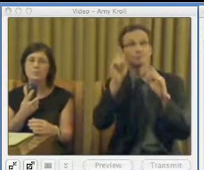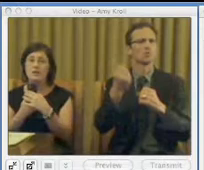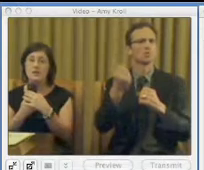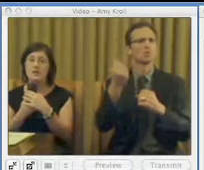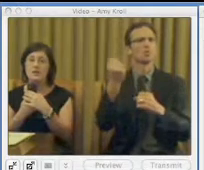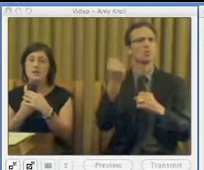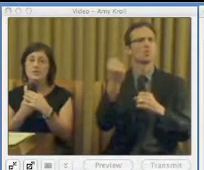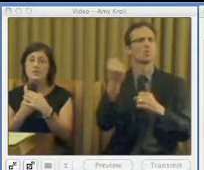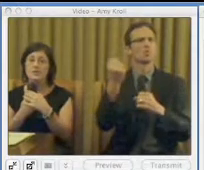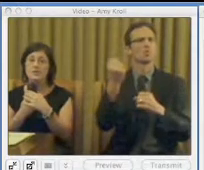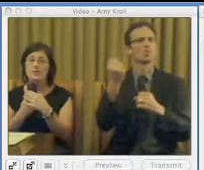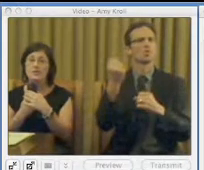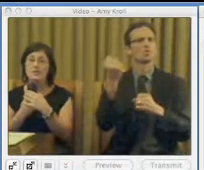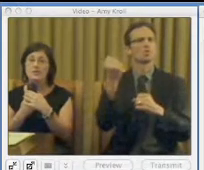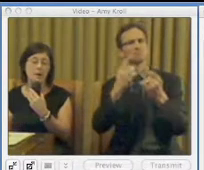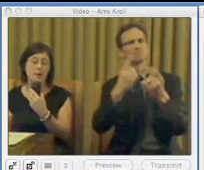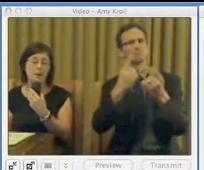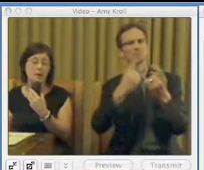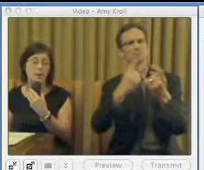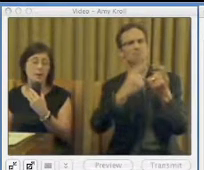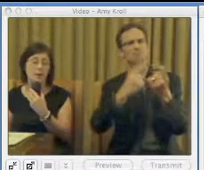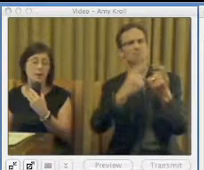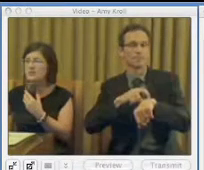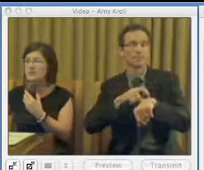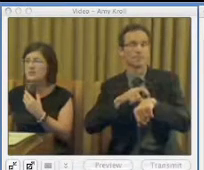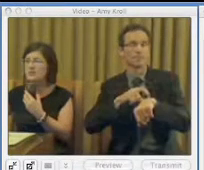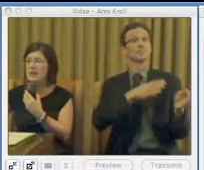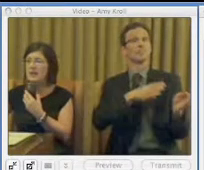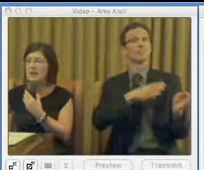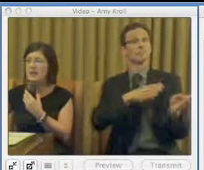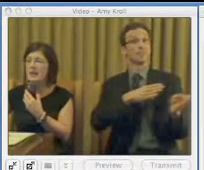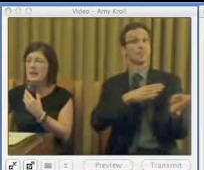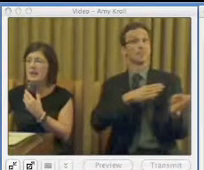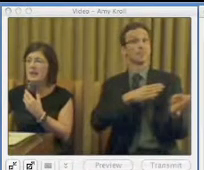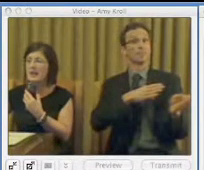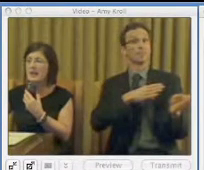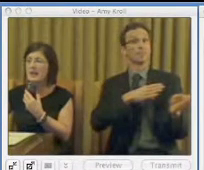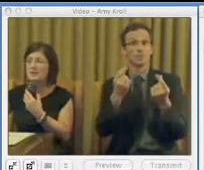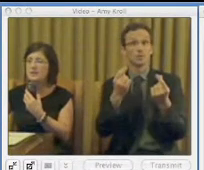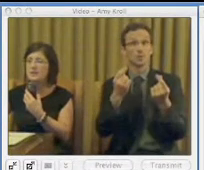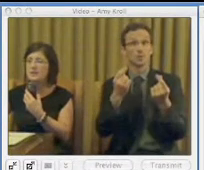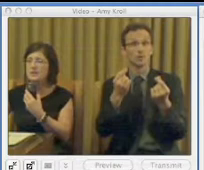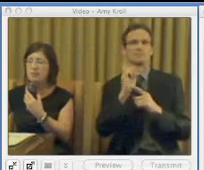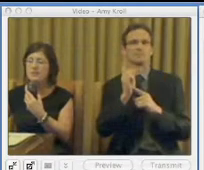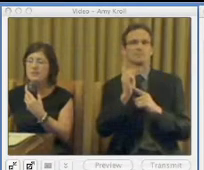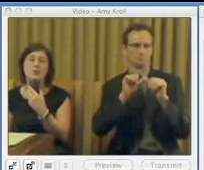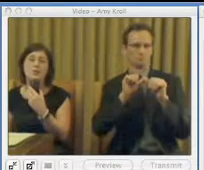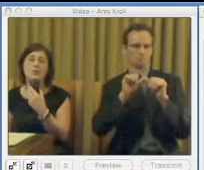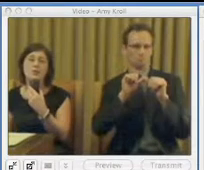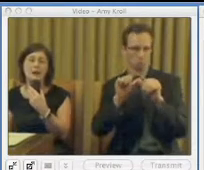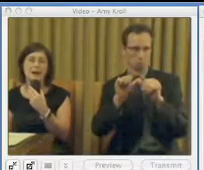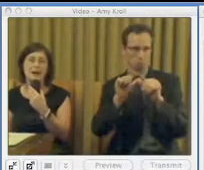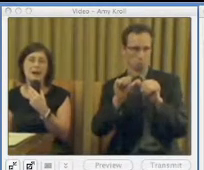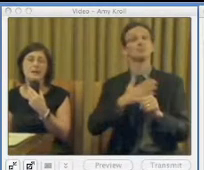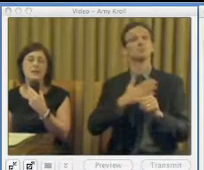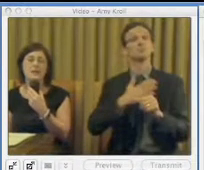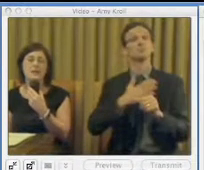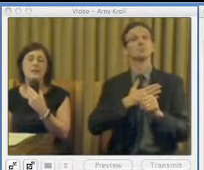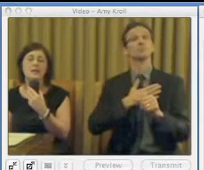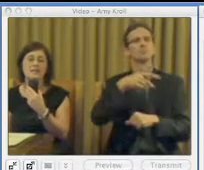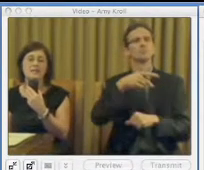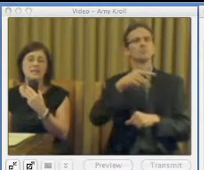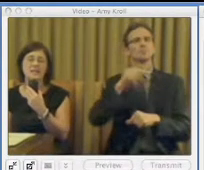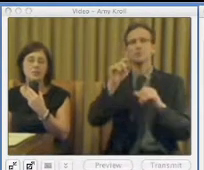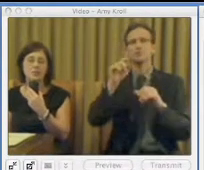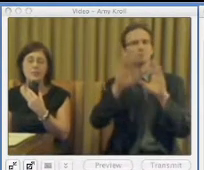present for approximately 45 minutes or so. And you'll see that I'll be moving through